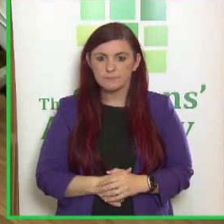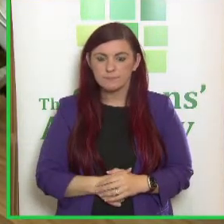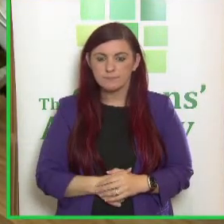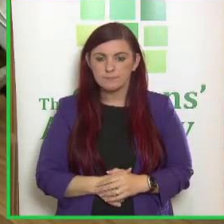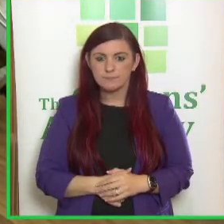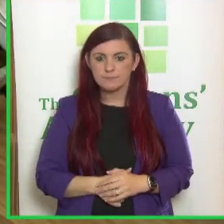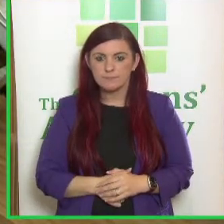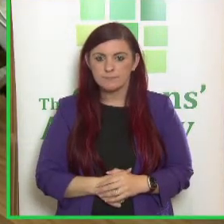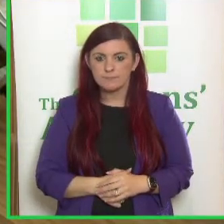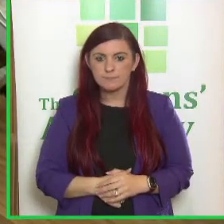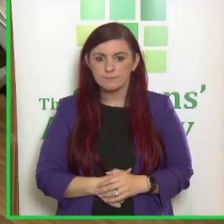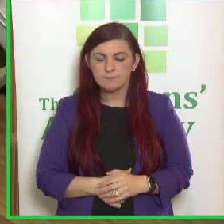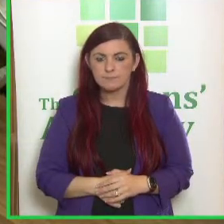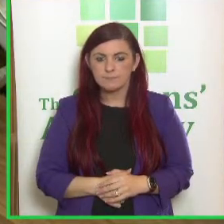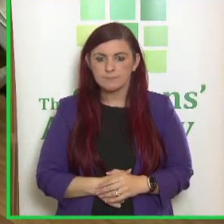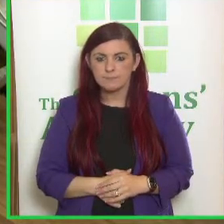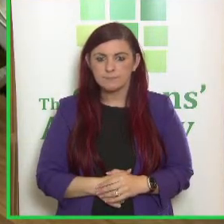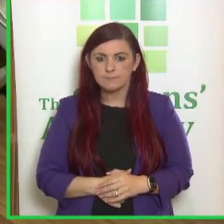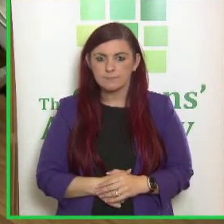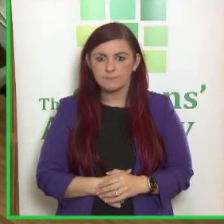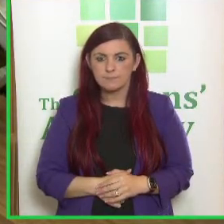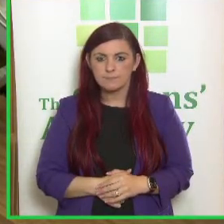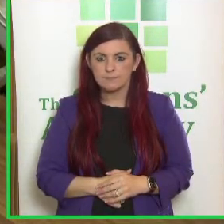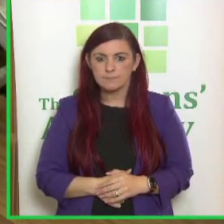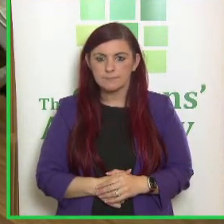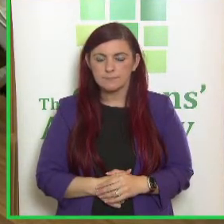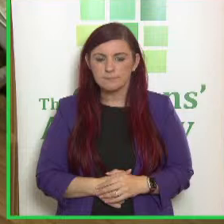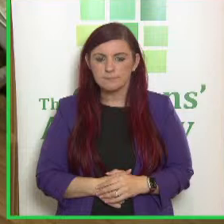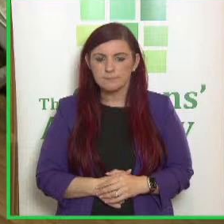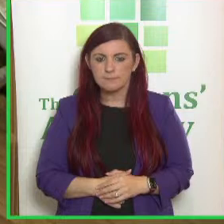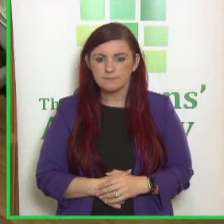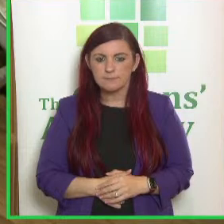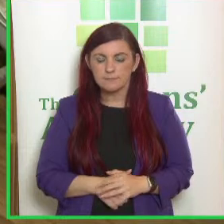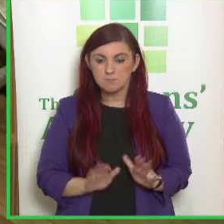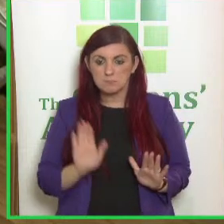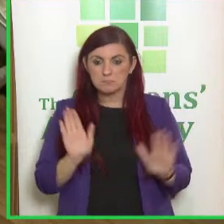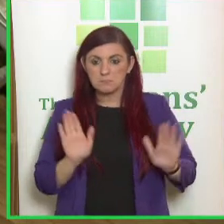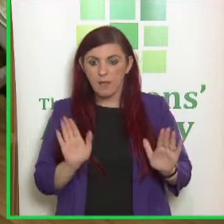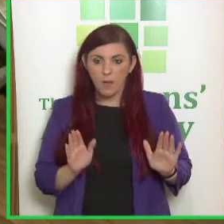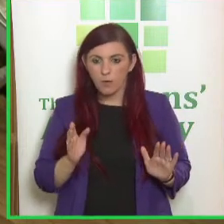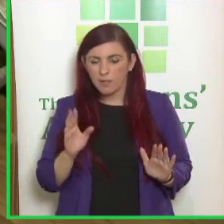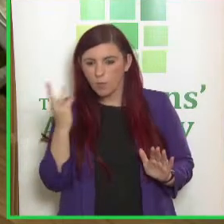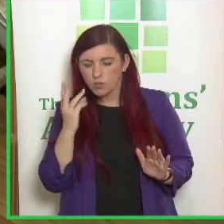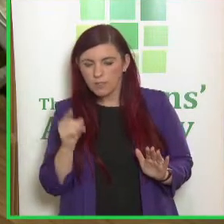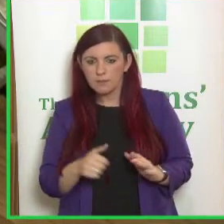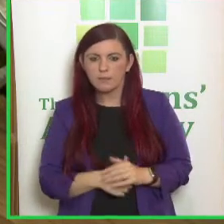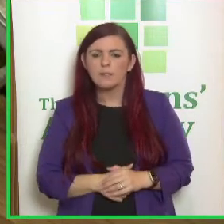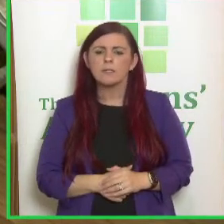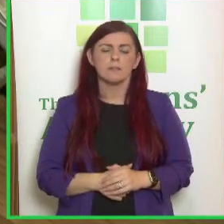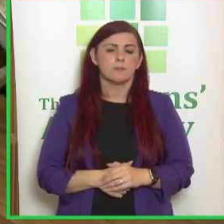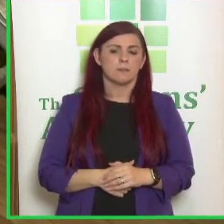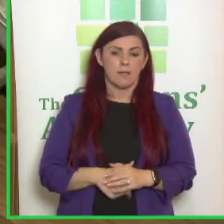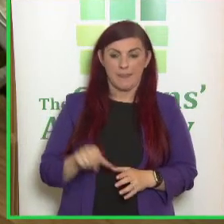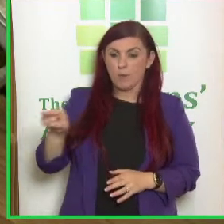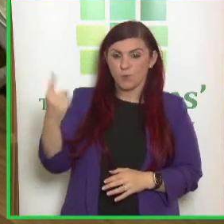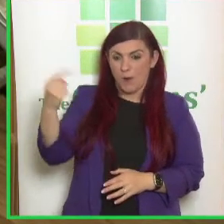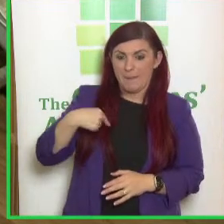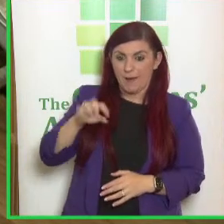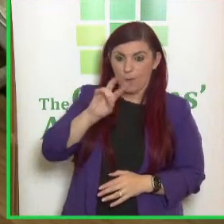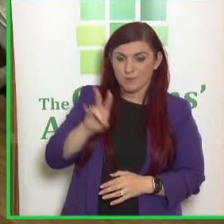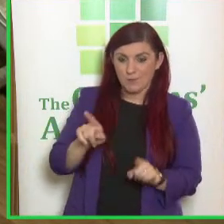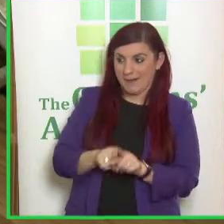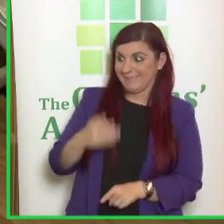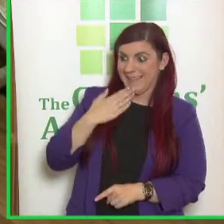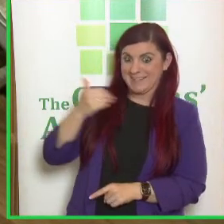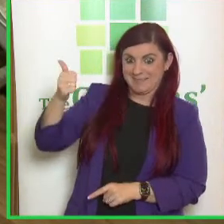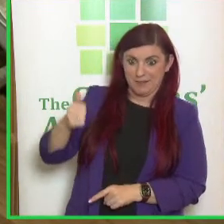sorry, You can give me an indication if you want to, and I'll keep an eye out, please. So that was one of my questions as well, so just to